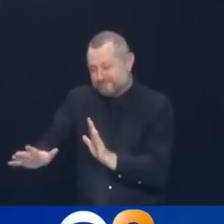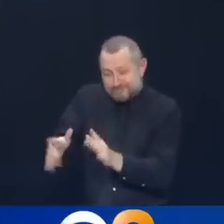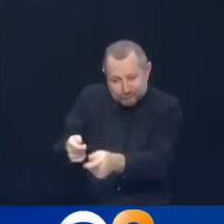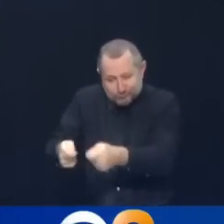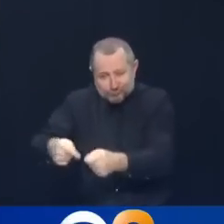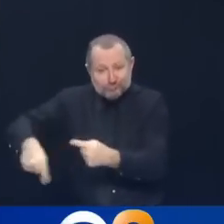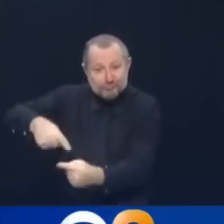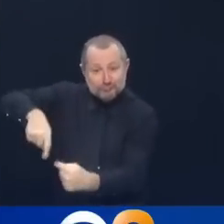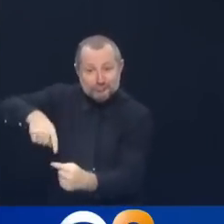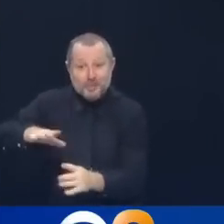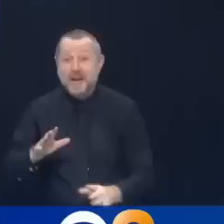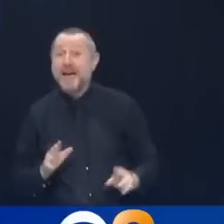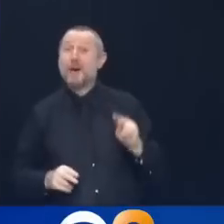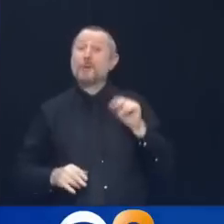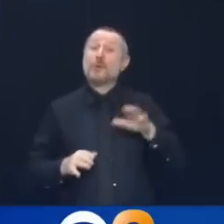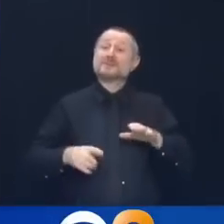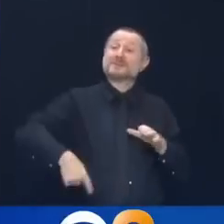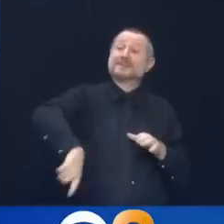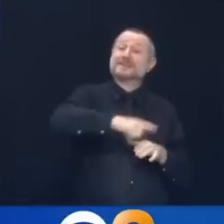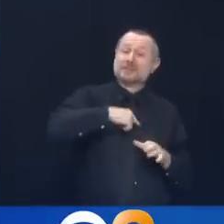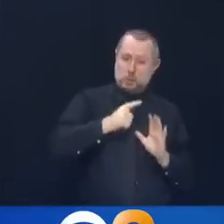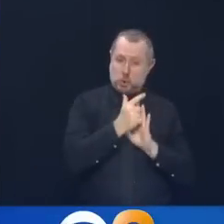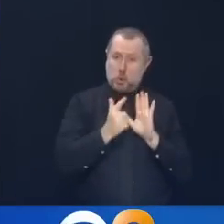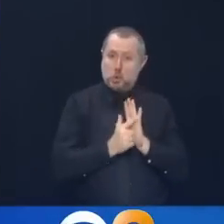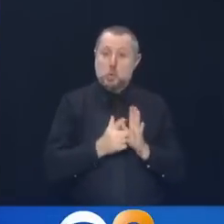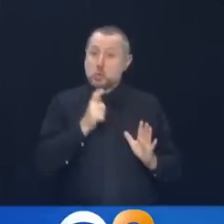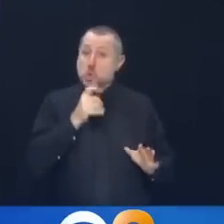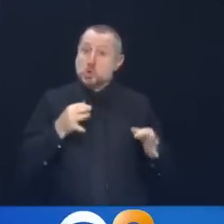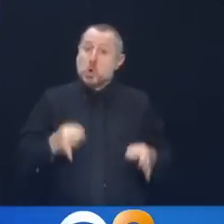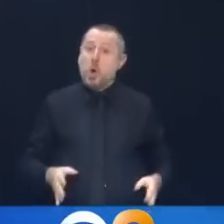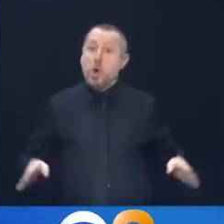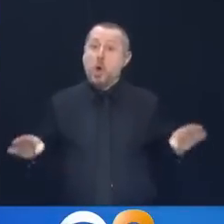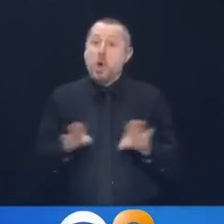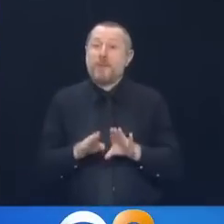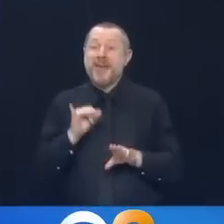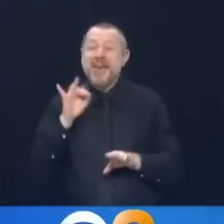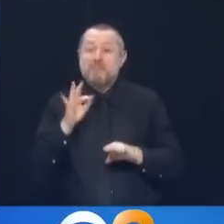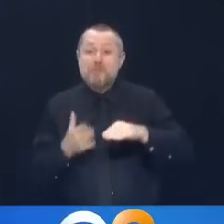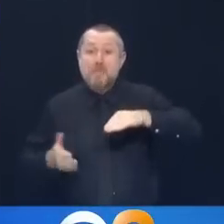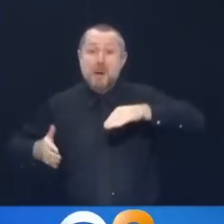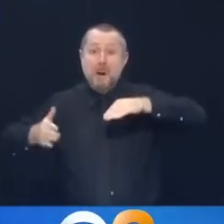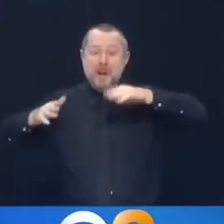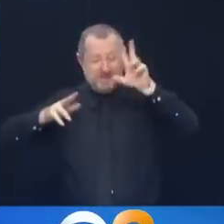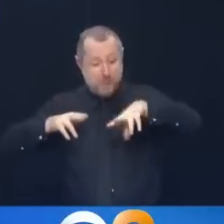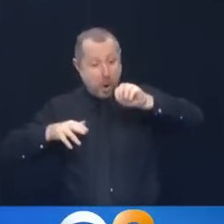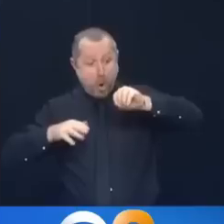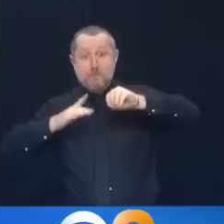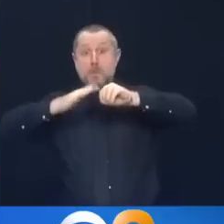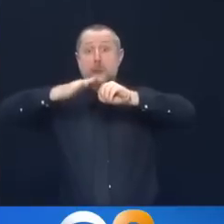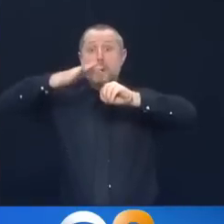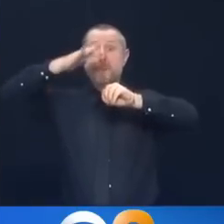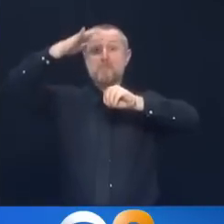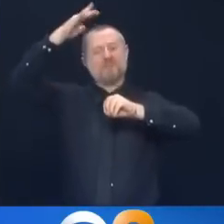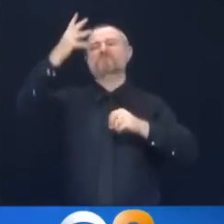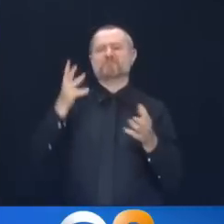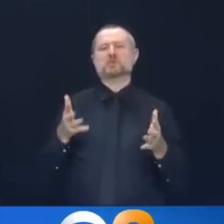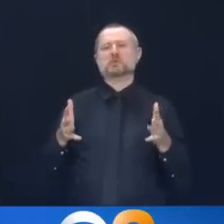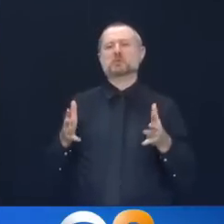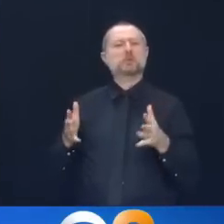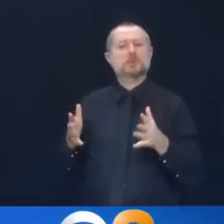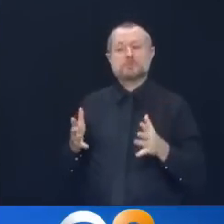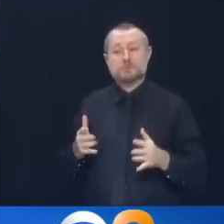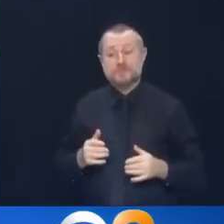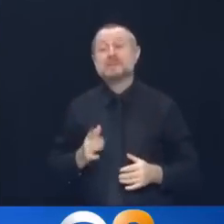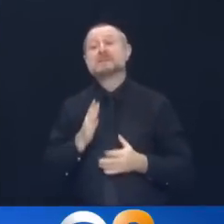law is they close at 3. There's a differential in some of our